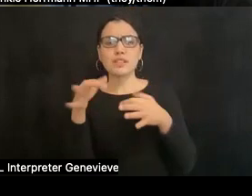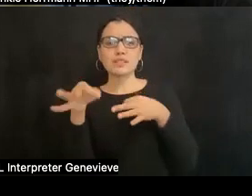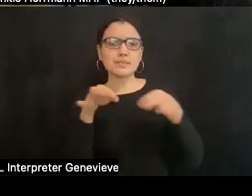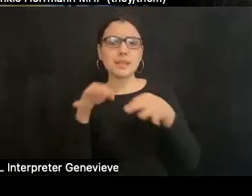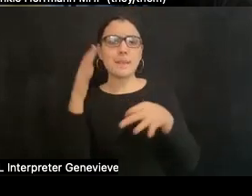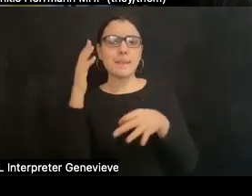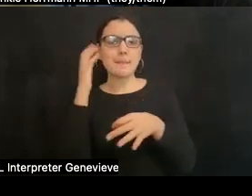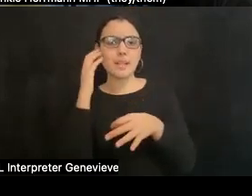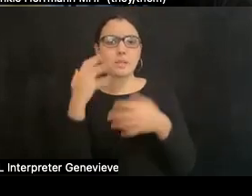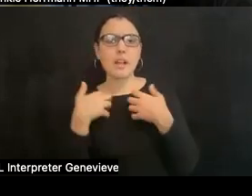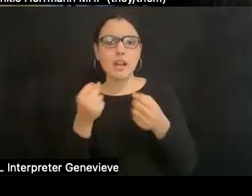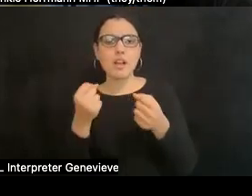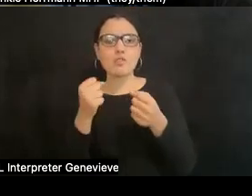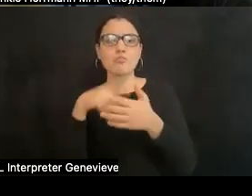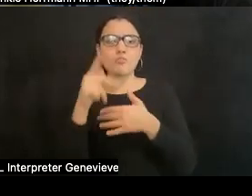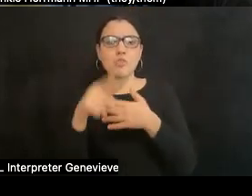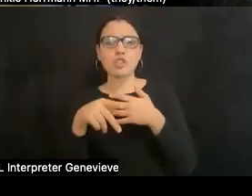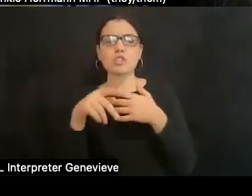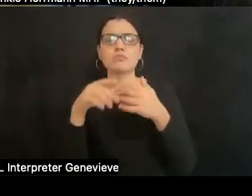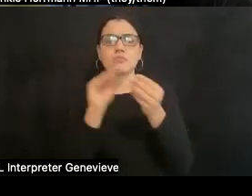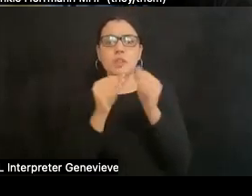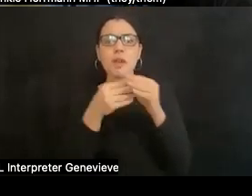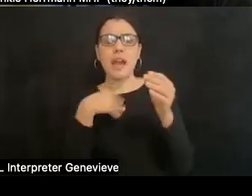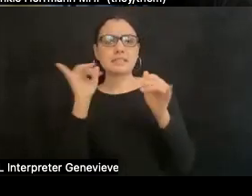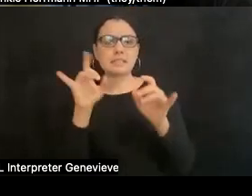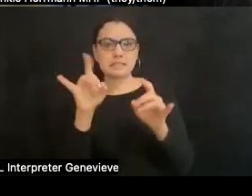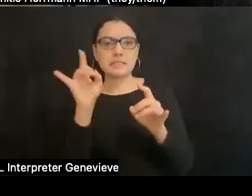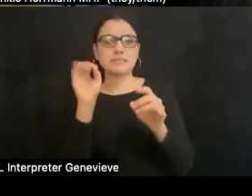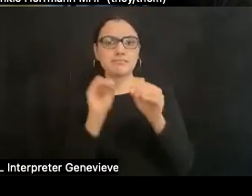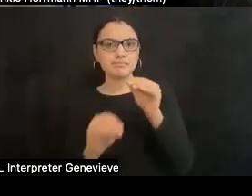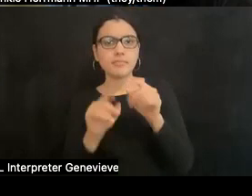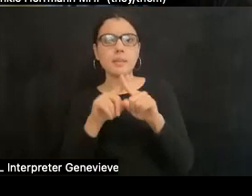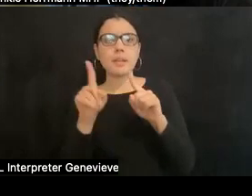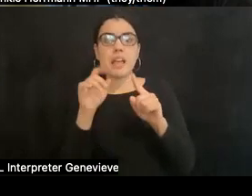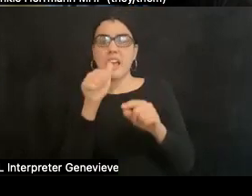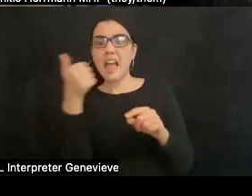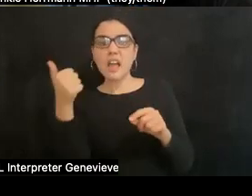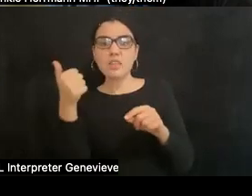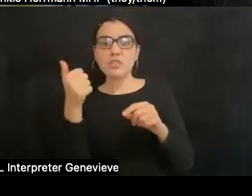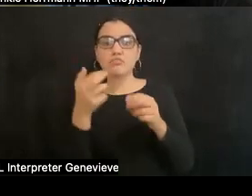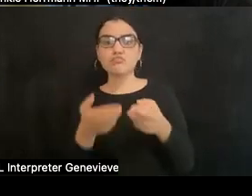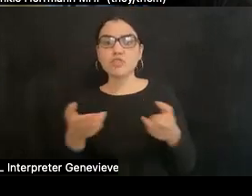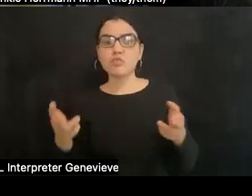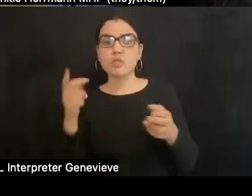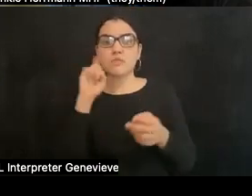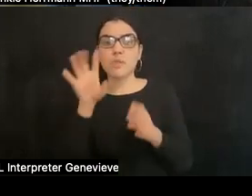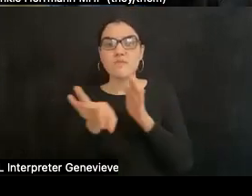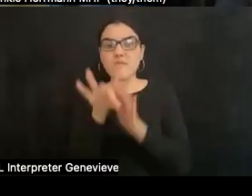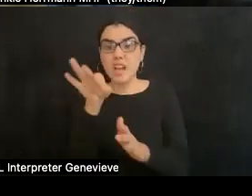Project number, and I put that in the chat as well, but were there any other resources for finding an advocate that you can repeat for folks?